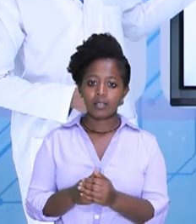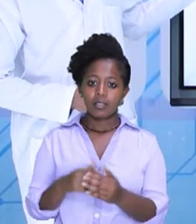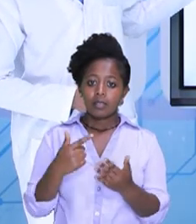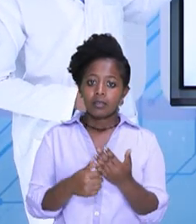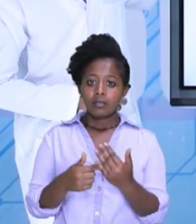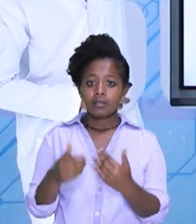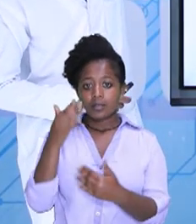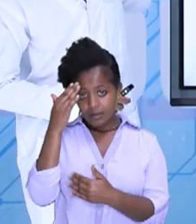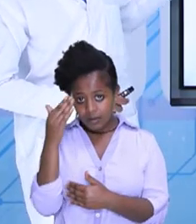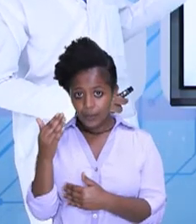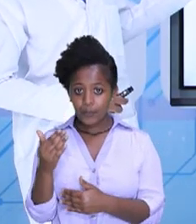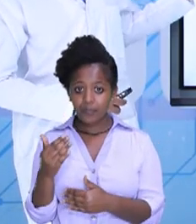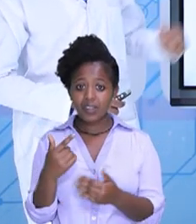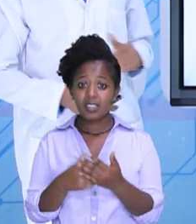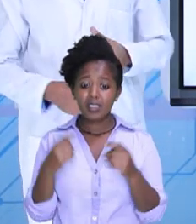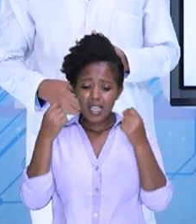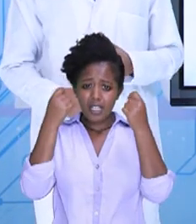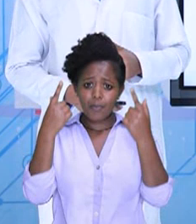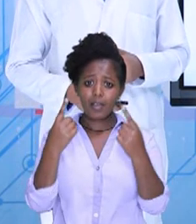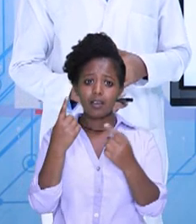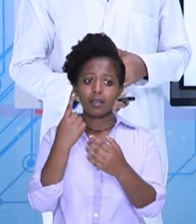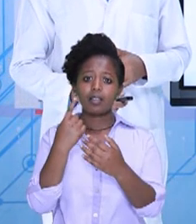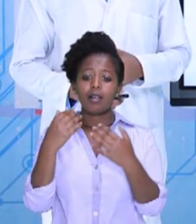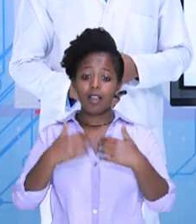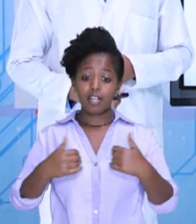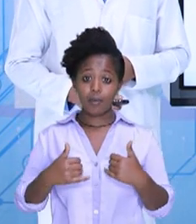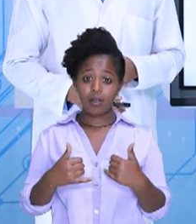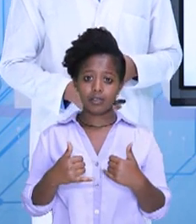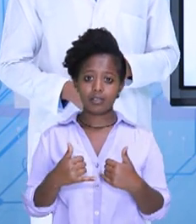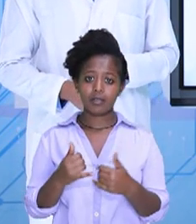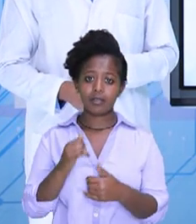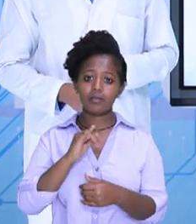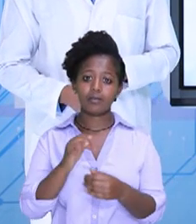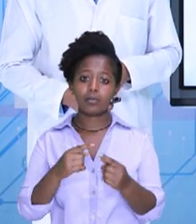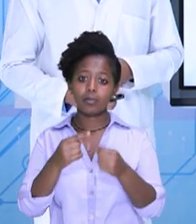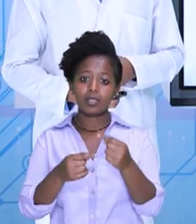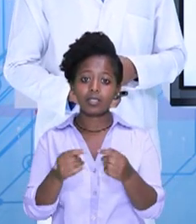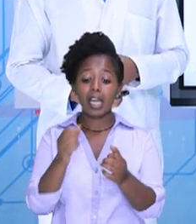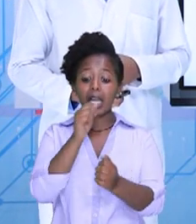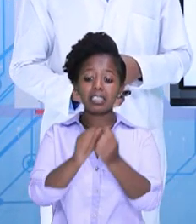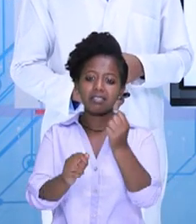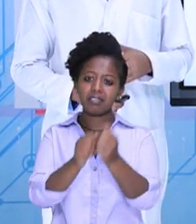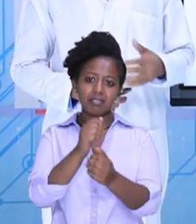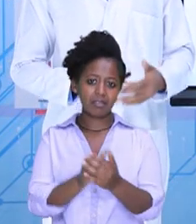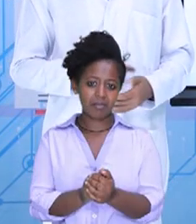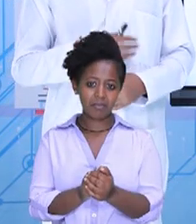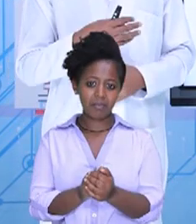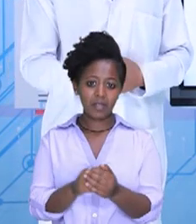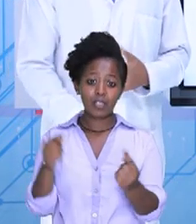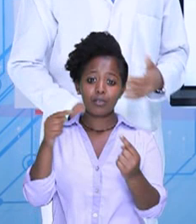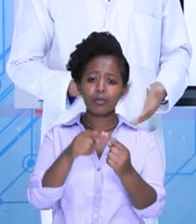as you know, the endemic animal of Ethiopia is going to be extinct due